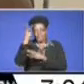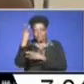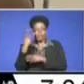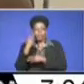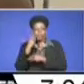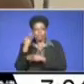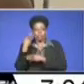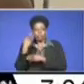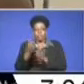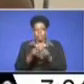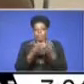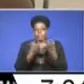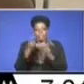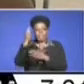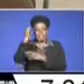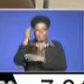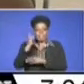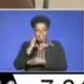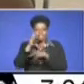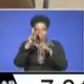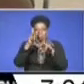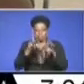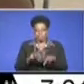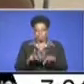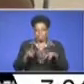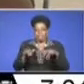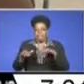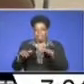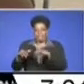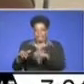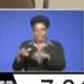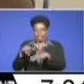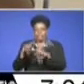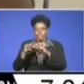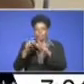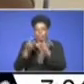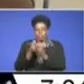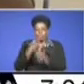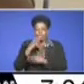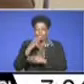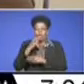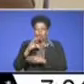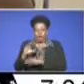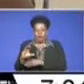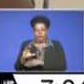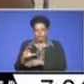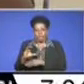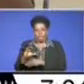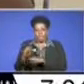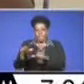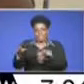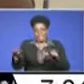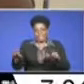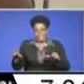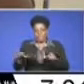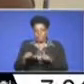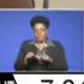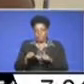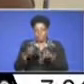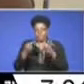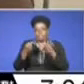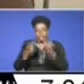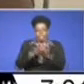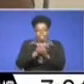a lot of teenage persons. They're congregating in groups in hotspots area. We find that we have a lot of drug